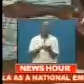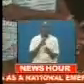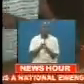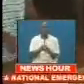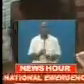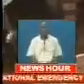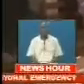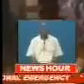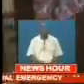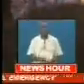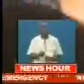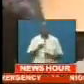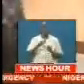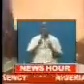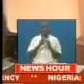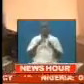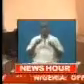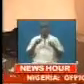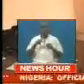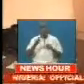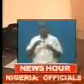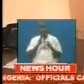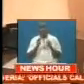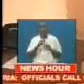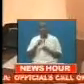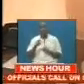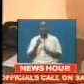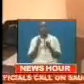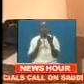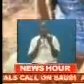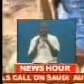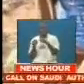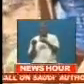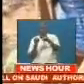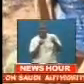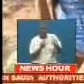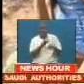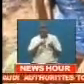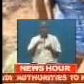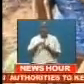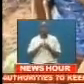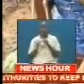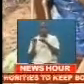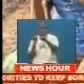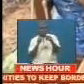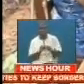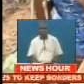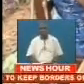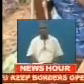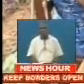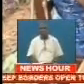and register. Only party agents of the NDC and the NPP were present at all the centers visited.